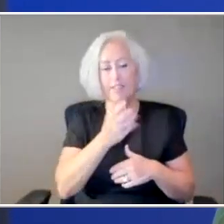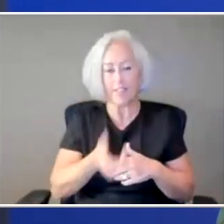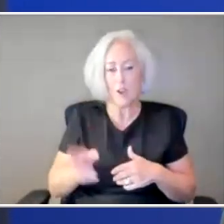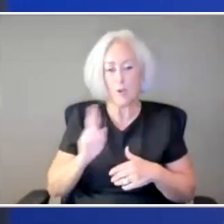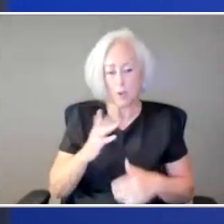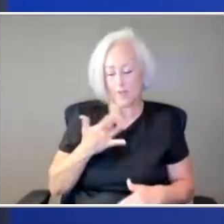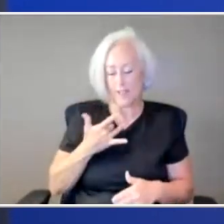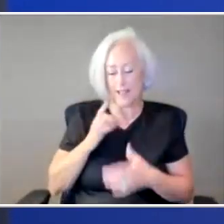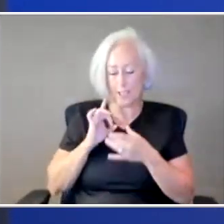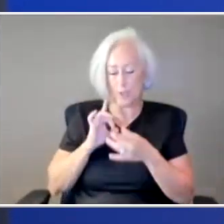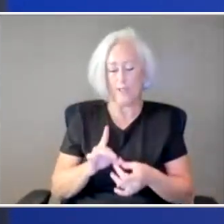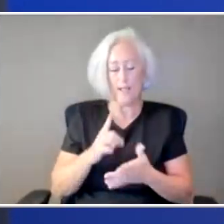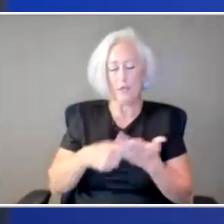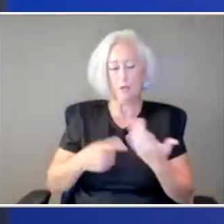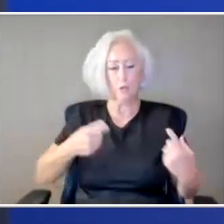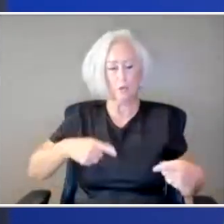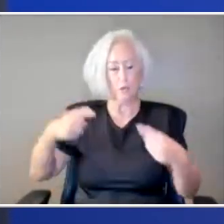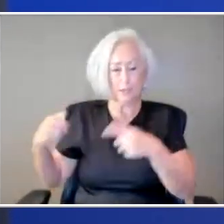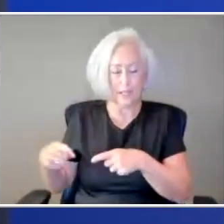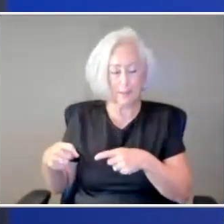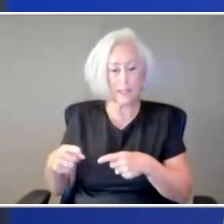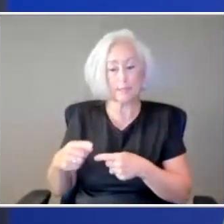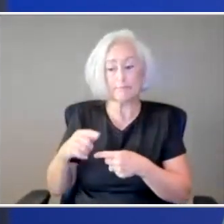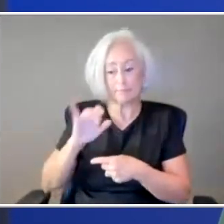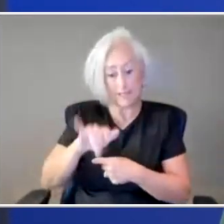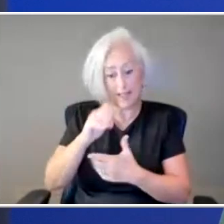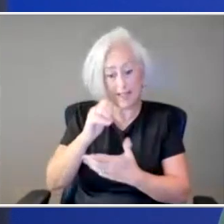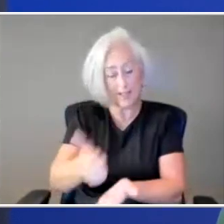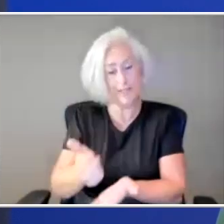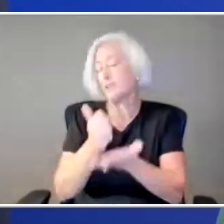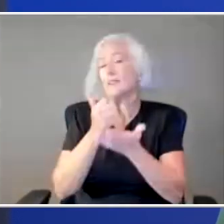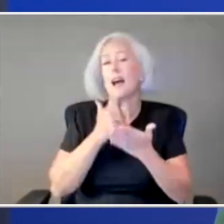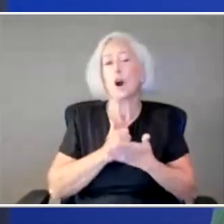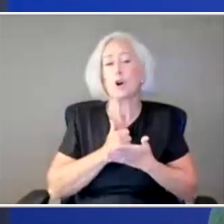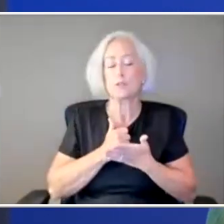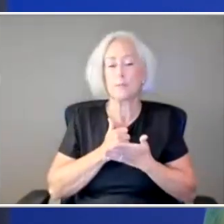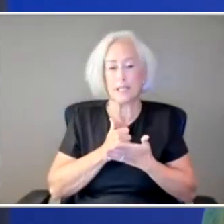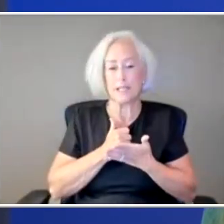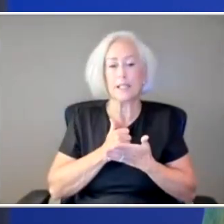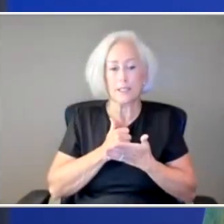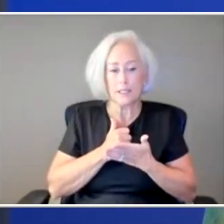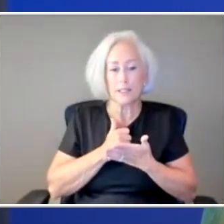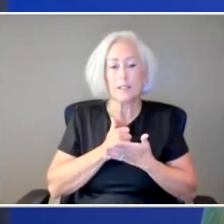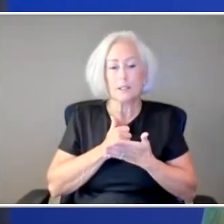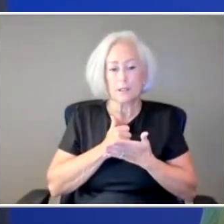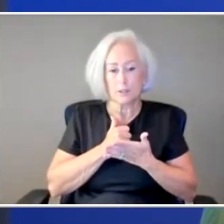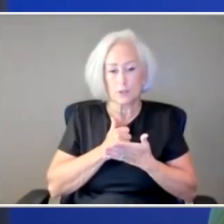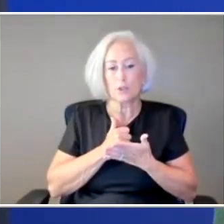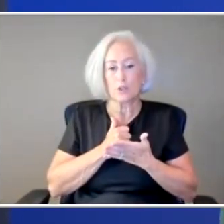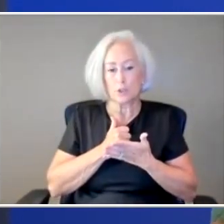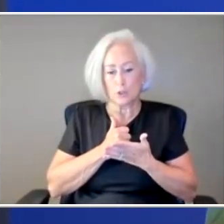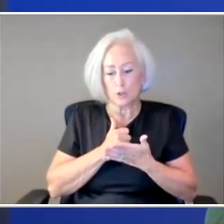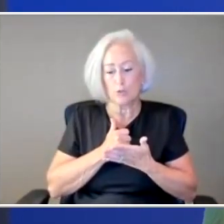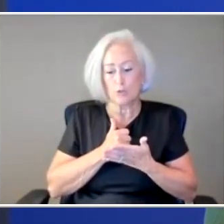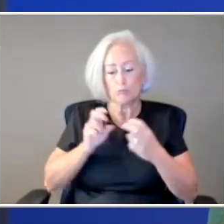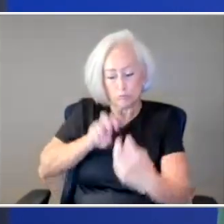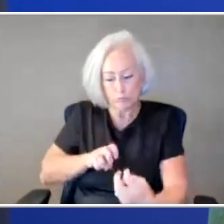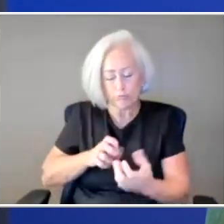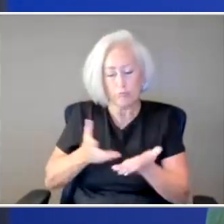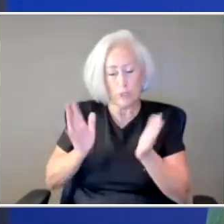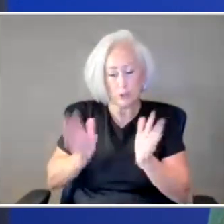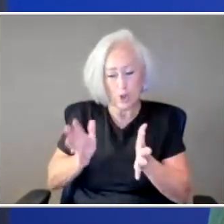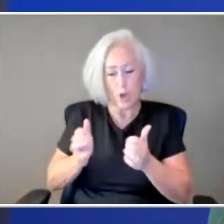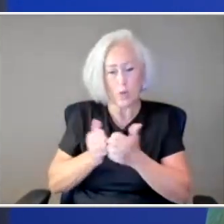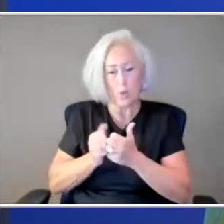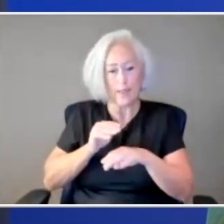too. And I think it helps me to perhaps go through with somebody like a counselor that can give some other ideas of